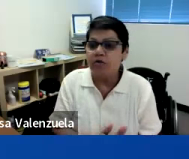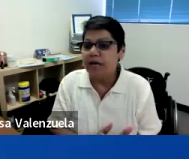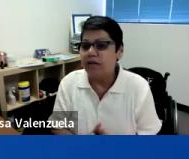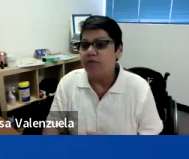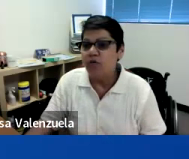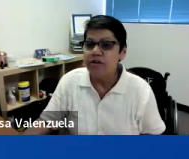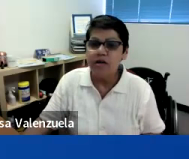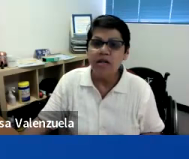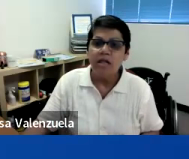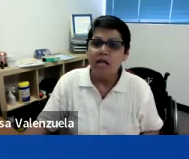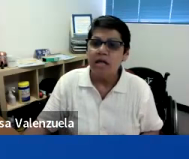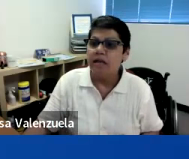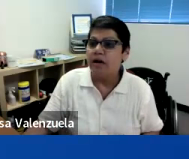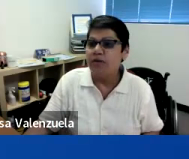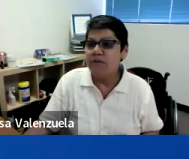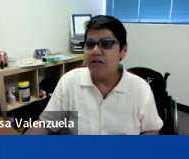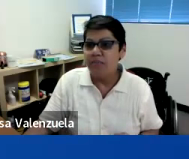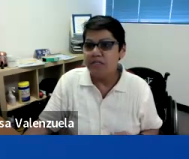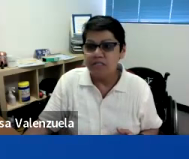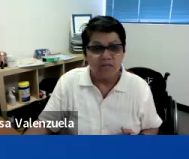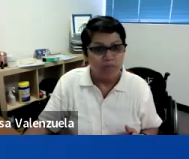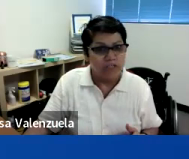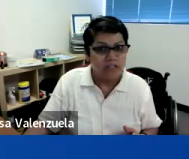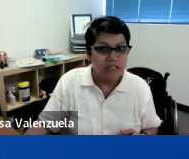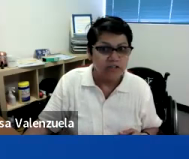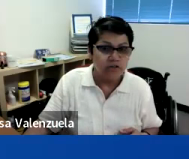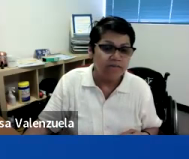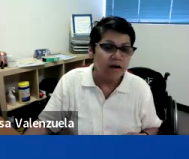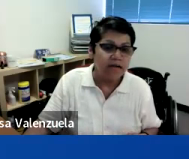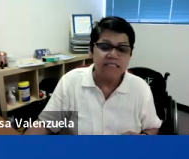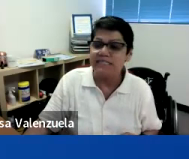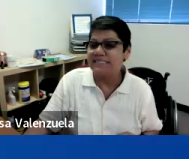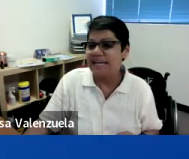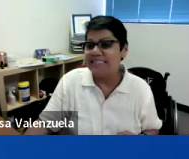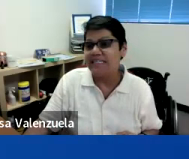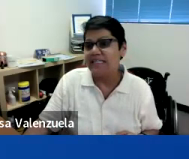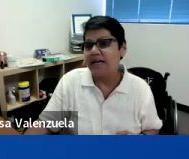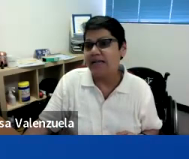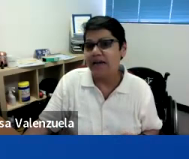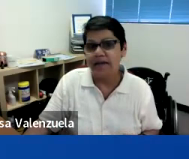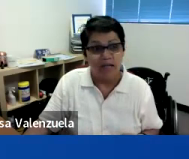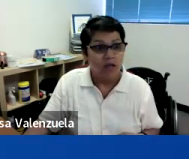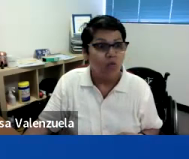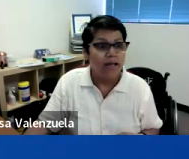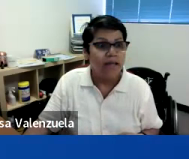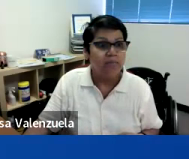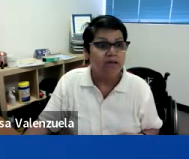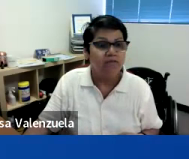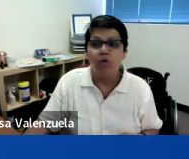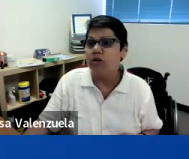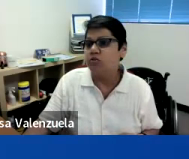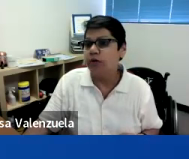San Diego, California, and we've been in the business of bridging the digital divide since 1999,